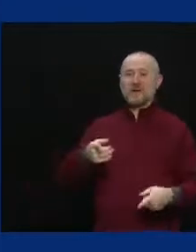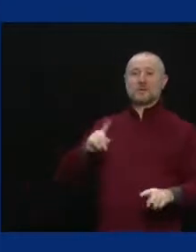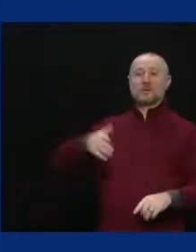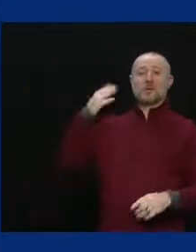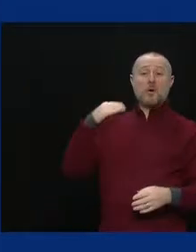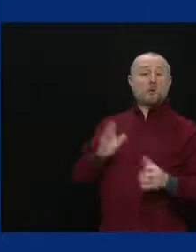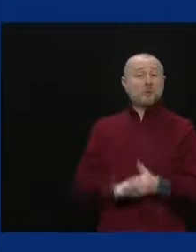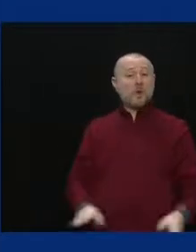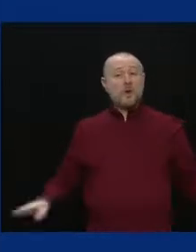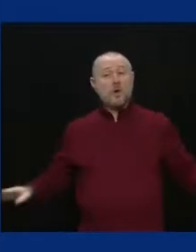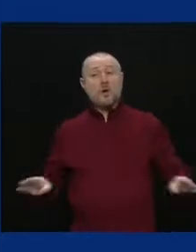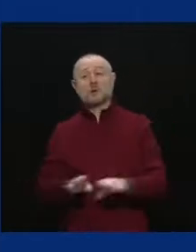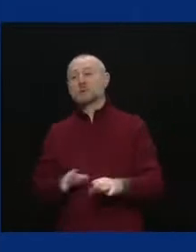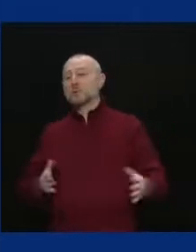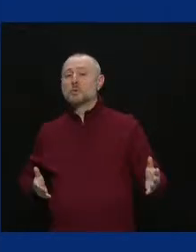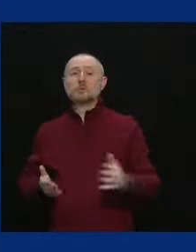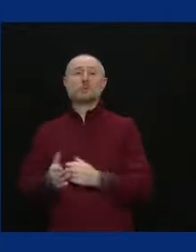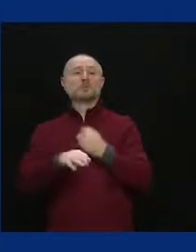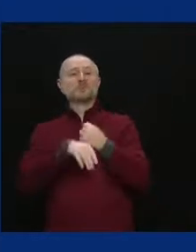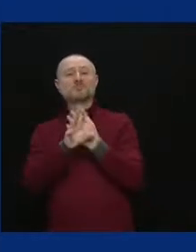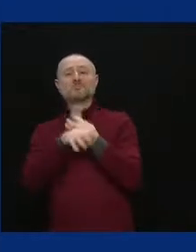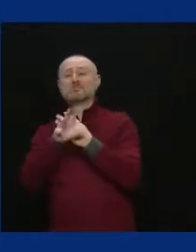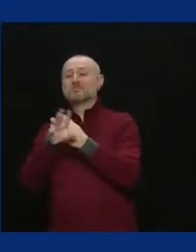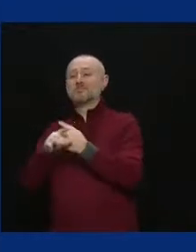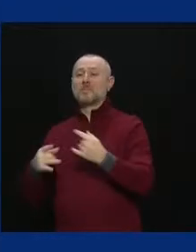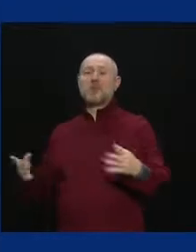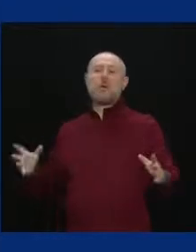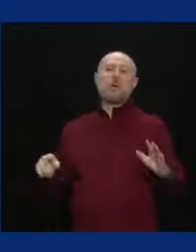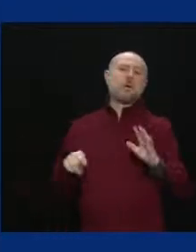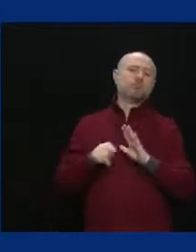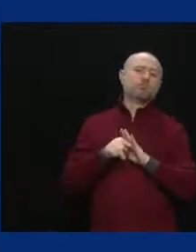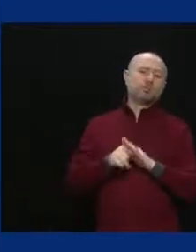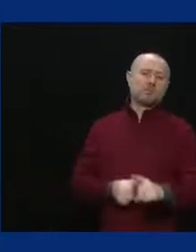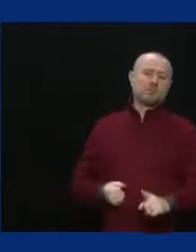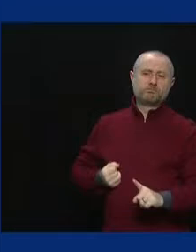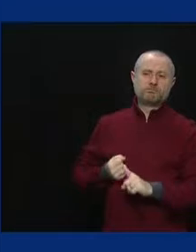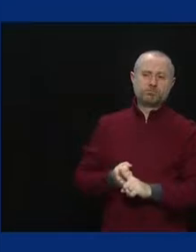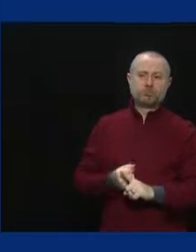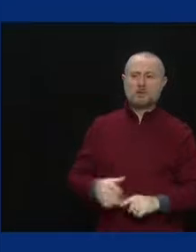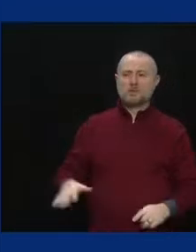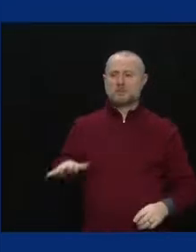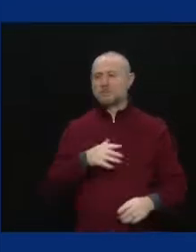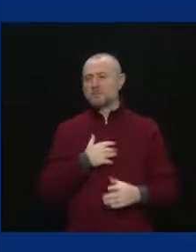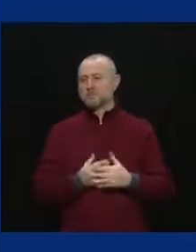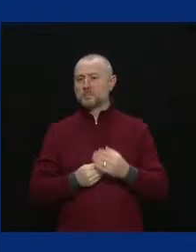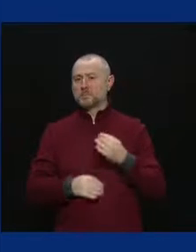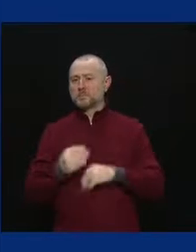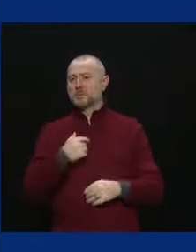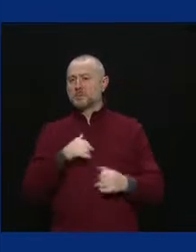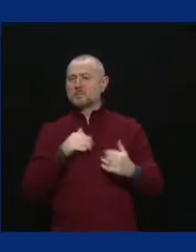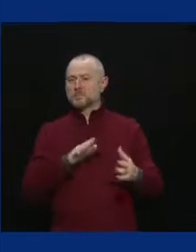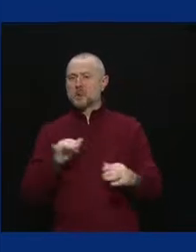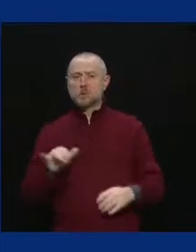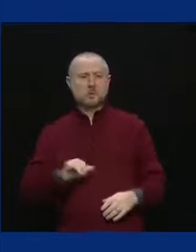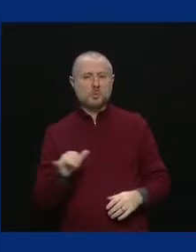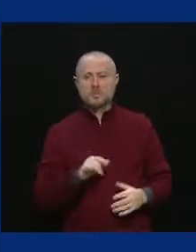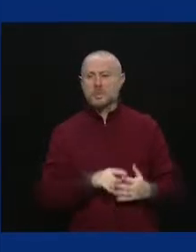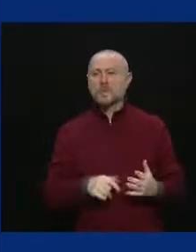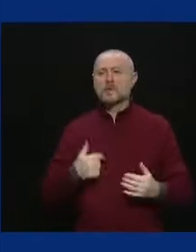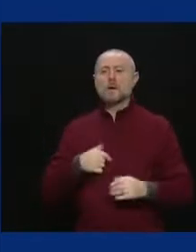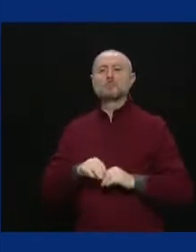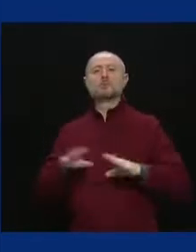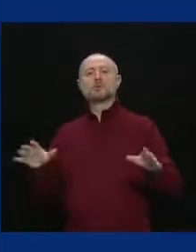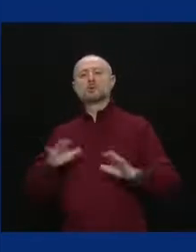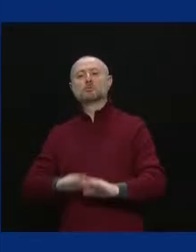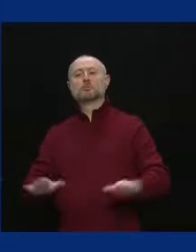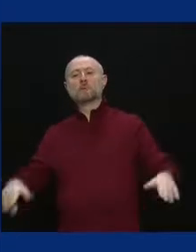remotely for such a long time was, and that's an issue we're addressing in our budget as well. So we're getting those out to child care centers. All the